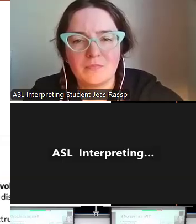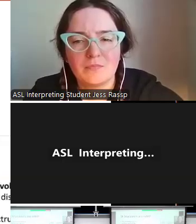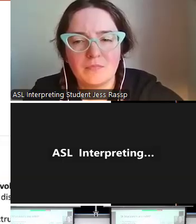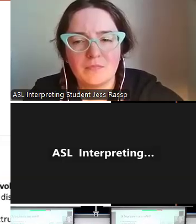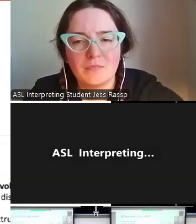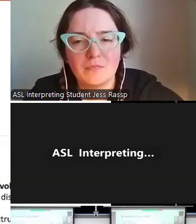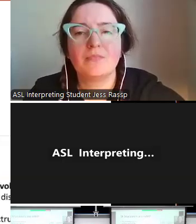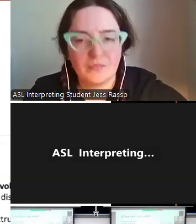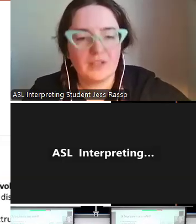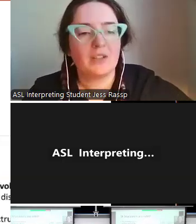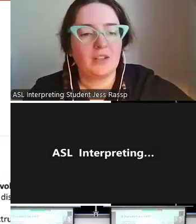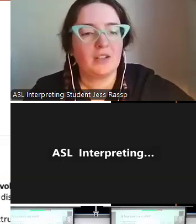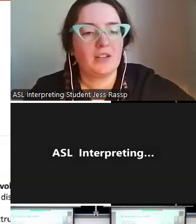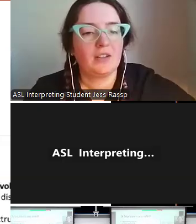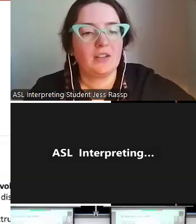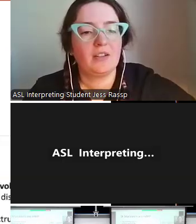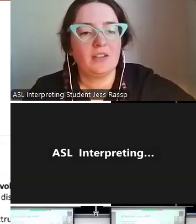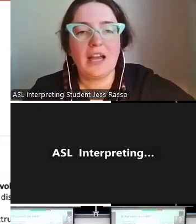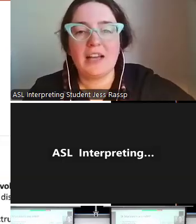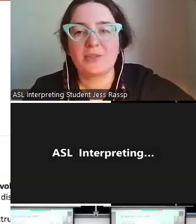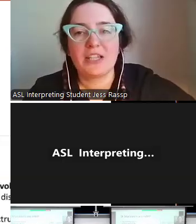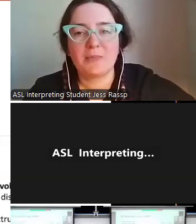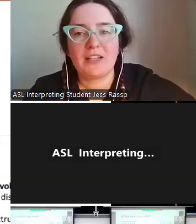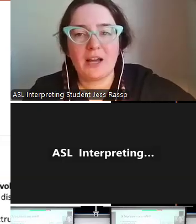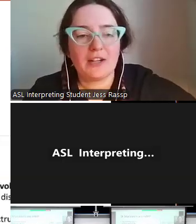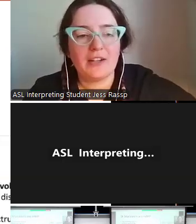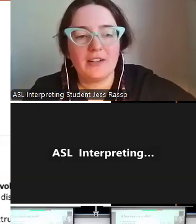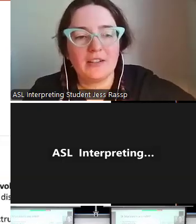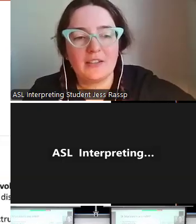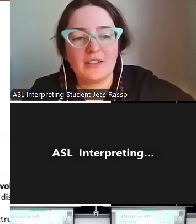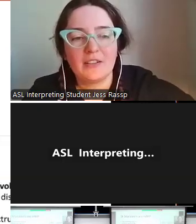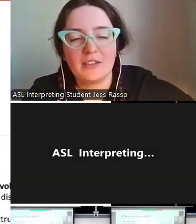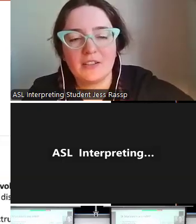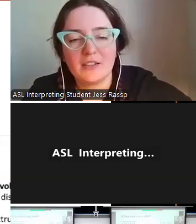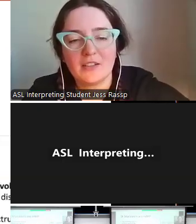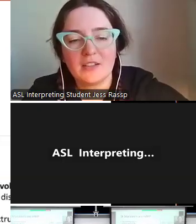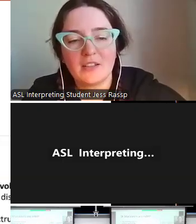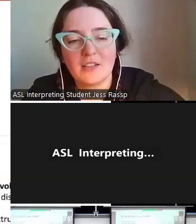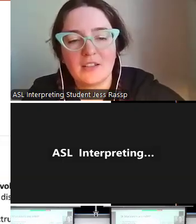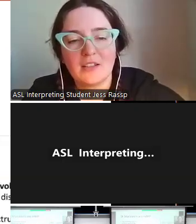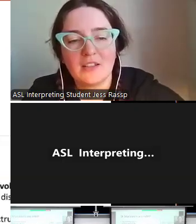speak louder? Well, the Yes. speaker- Yes, please speak louder. Okay, sorry.